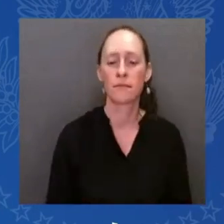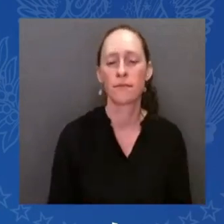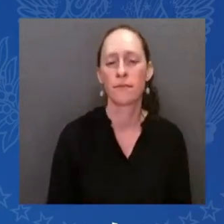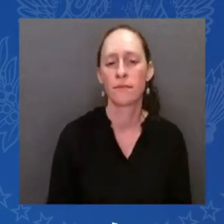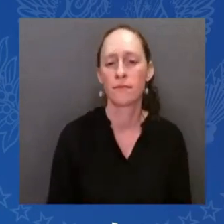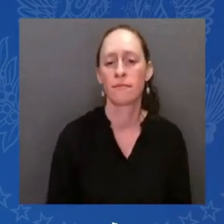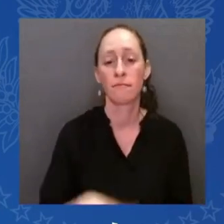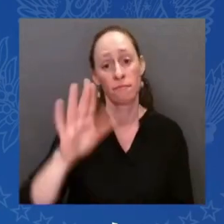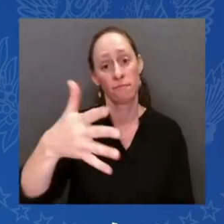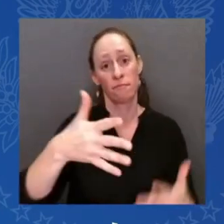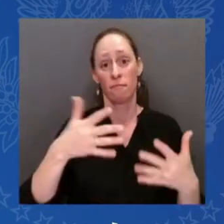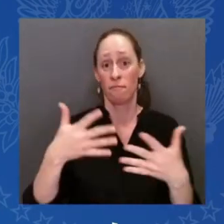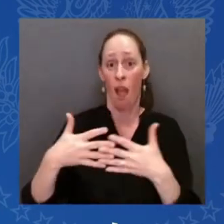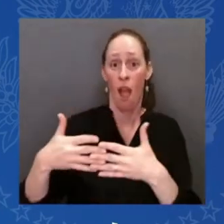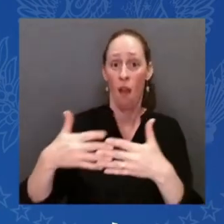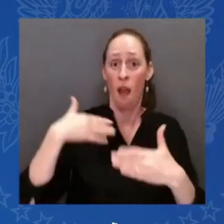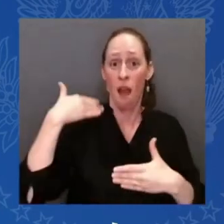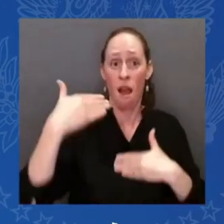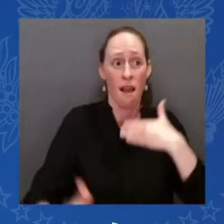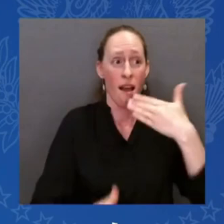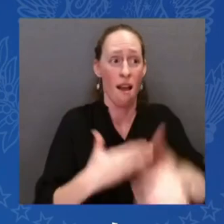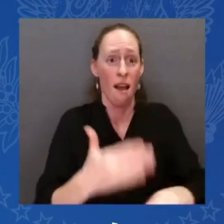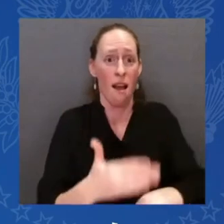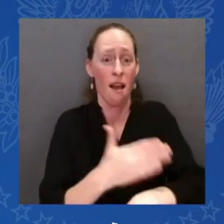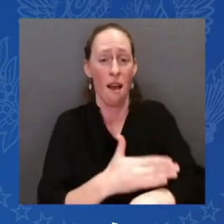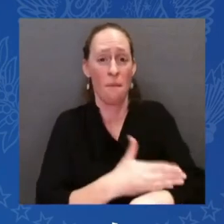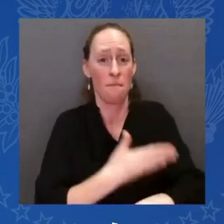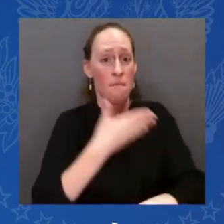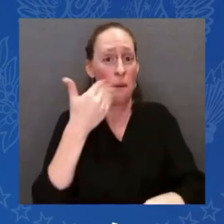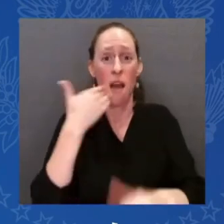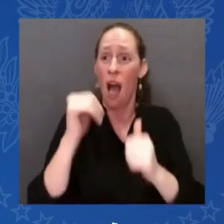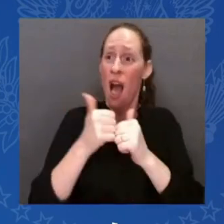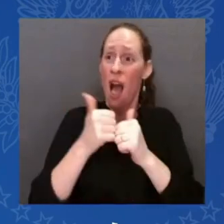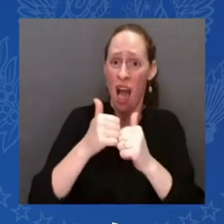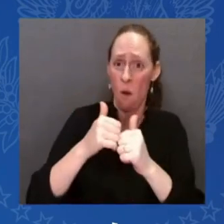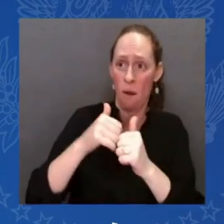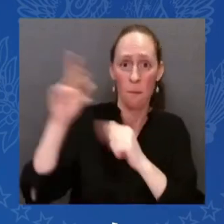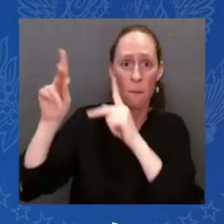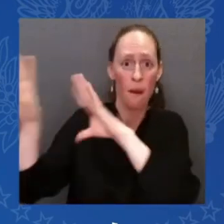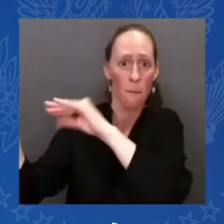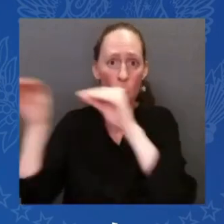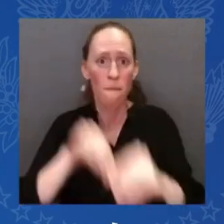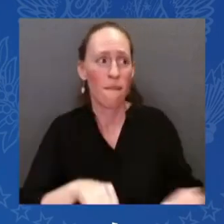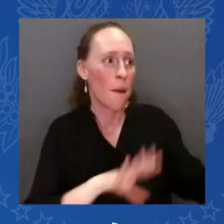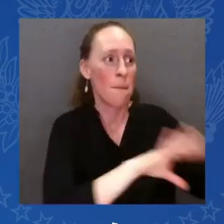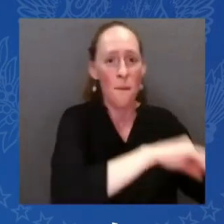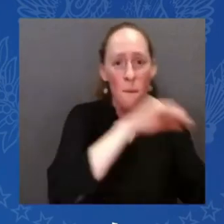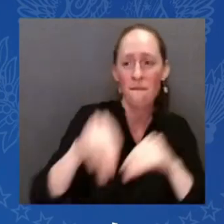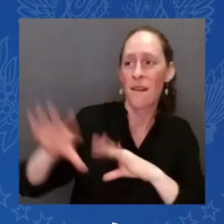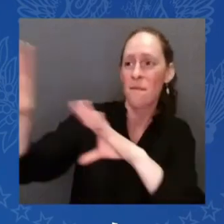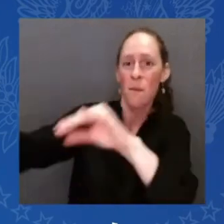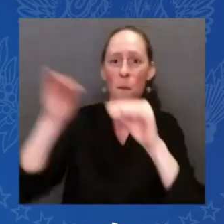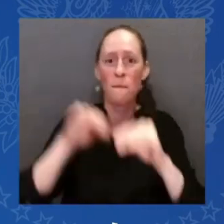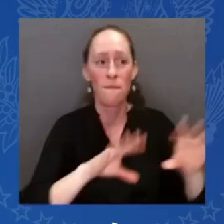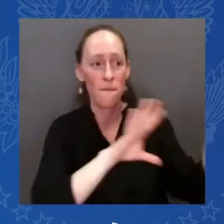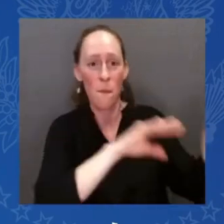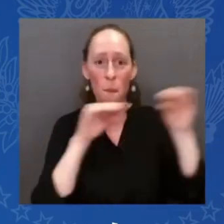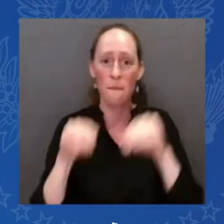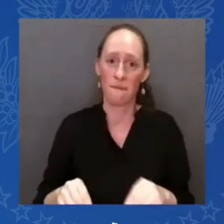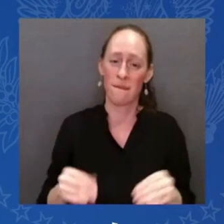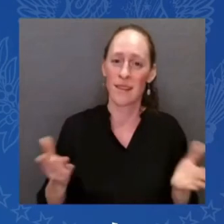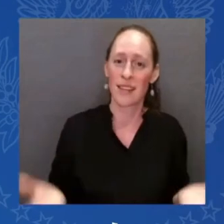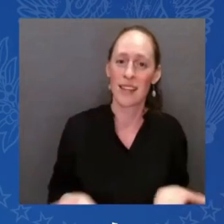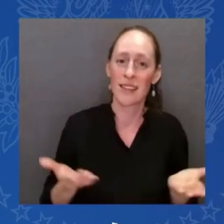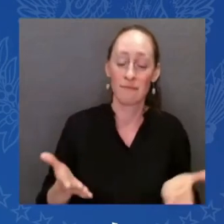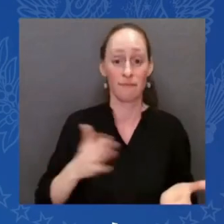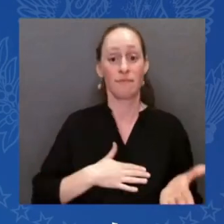descendants. Like so many of you, like my family and Jill's from Ireland and from Italy, we look and see American families